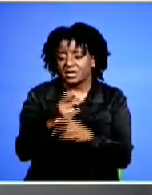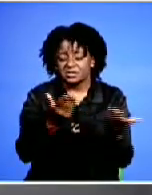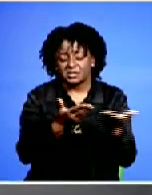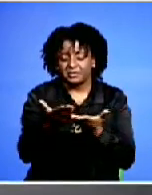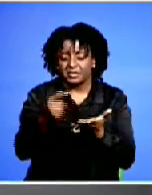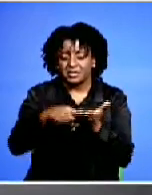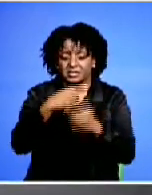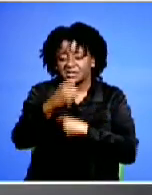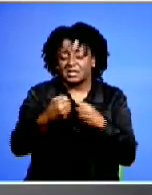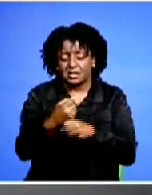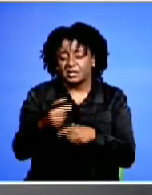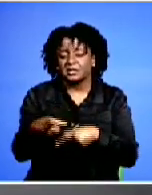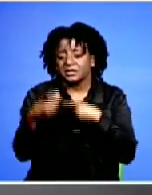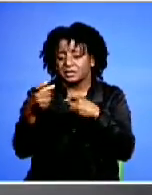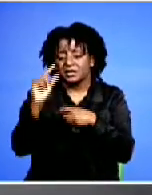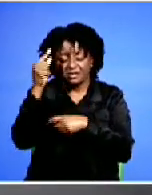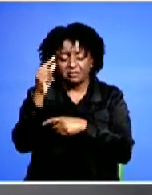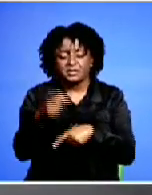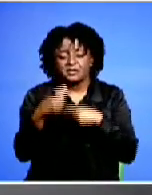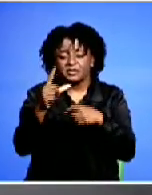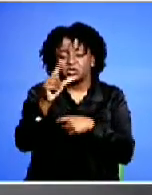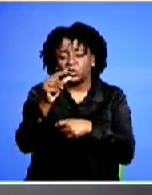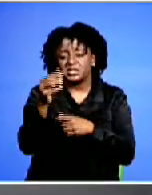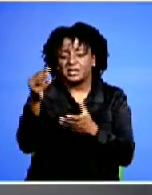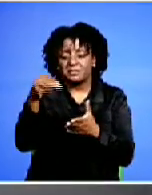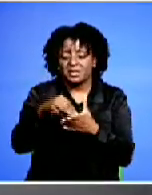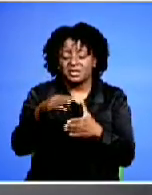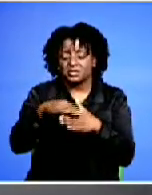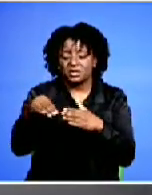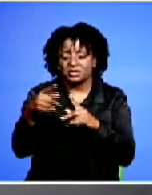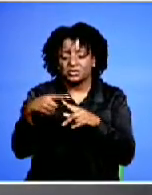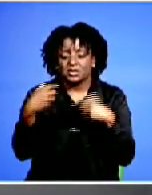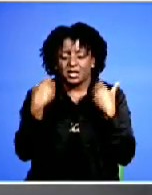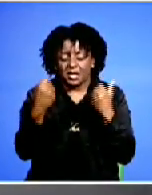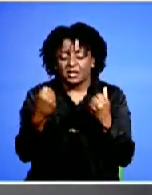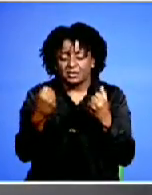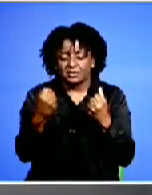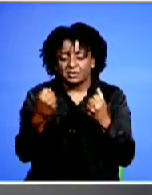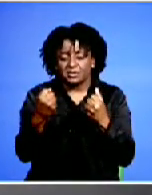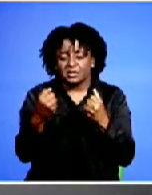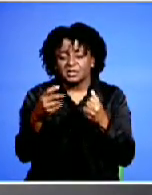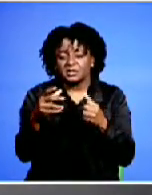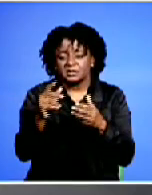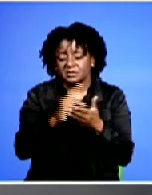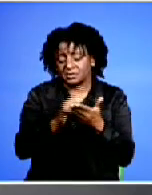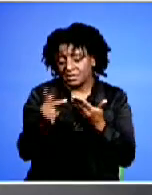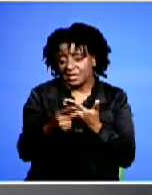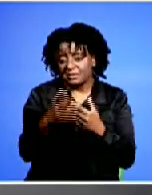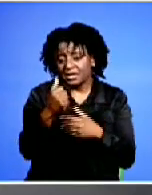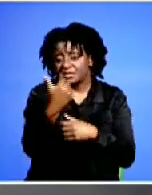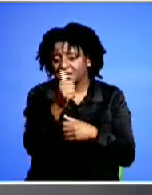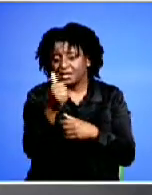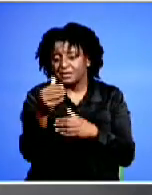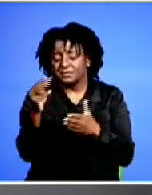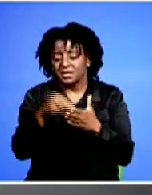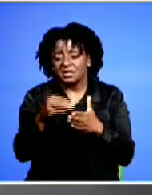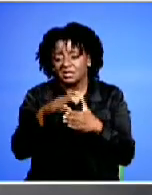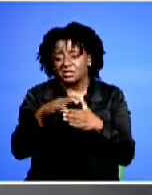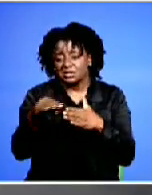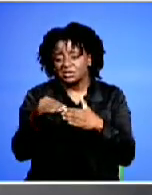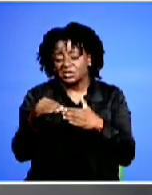allocated $20 million to the health scheme and an additional $10 million as a contingency. Sands says the figure is down from the $40